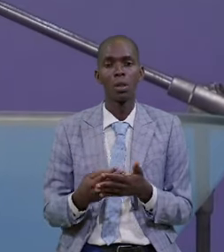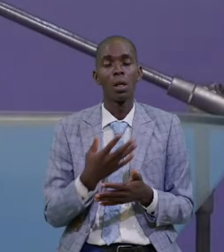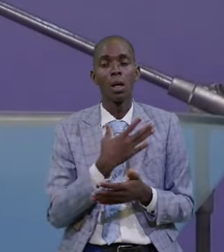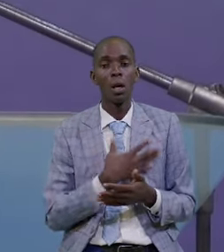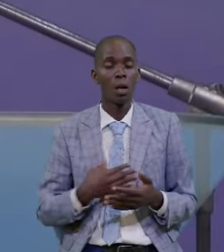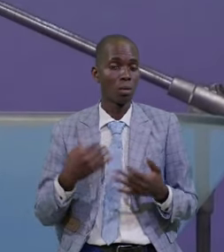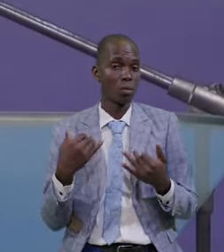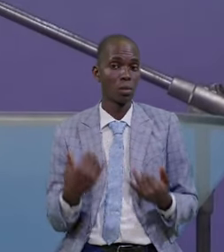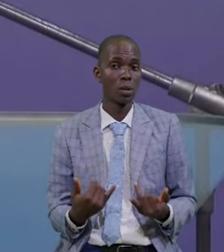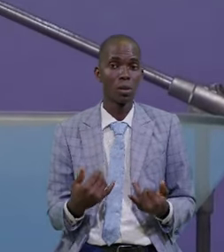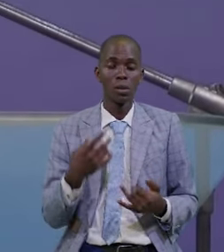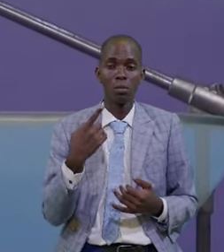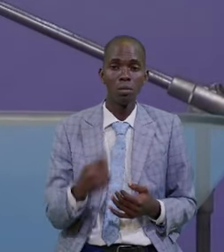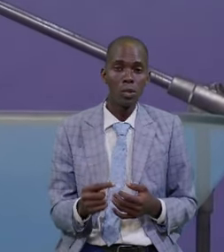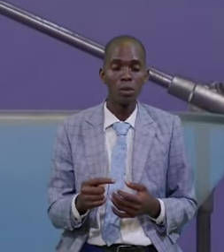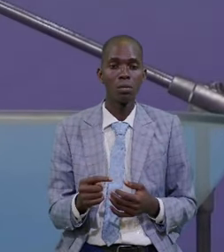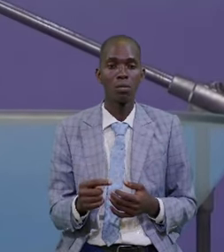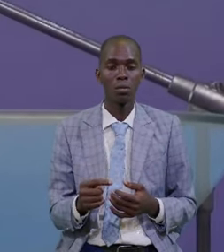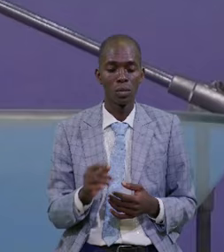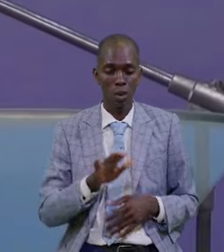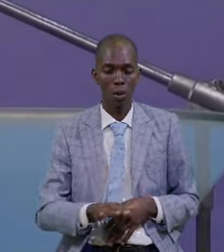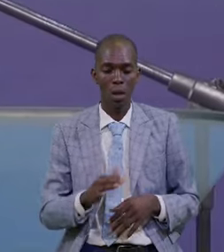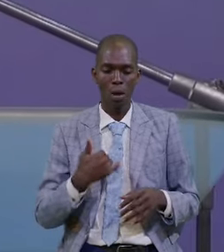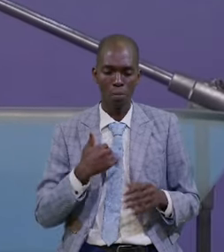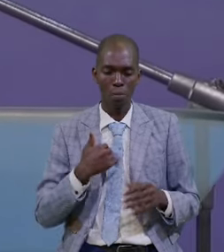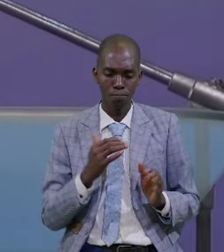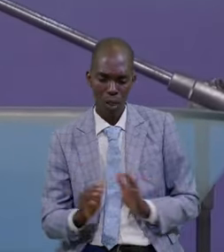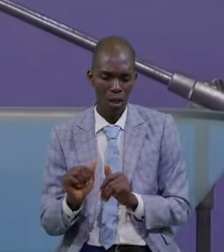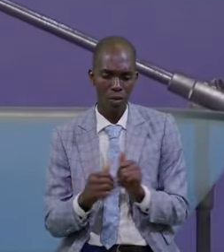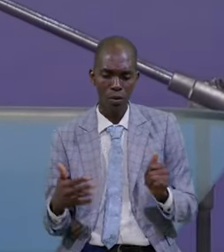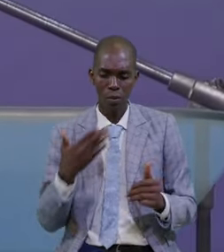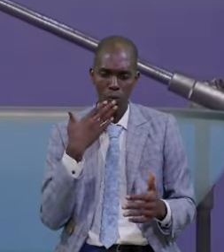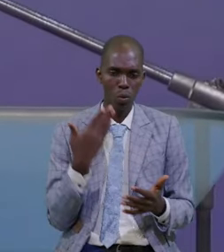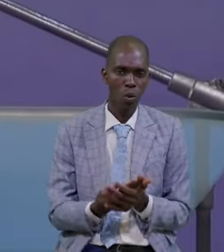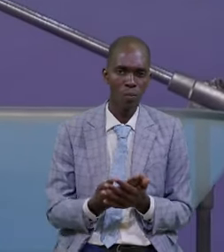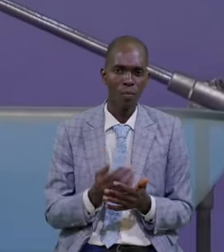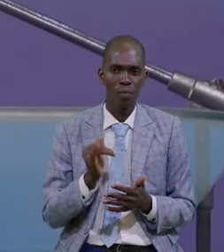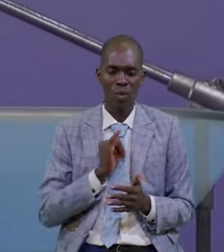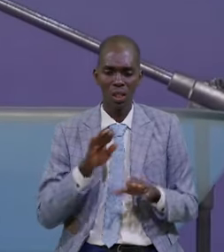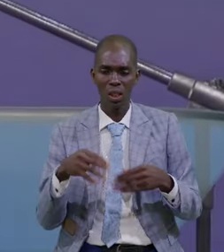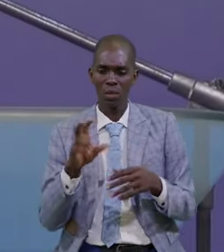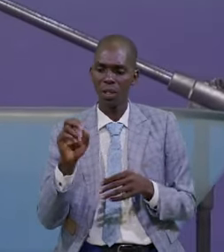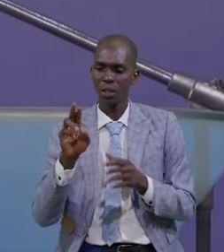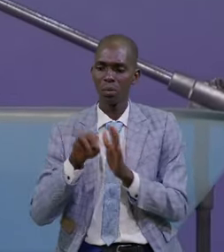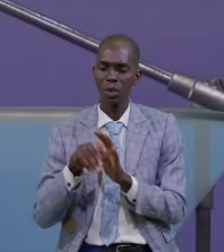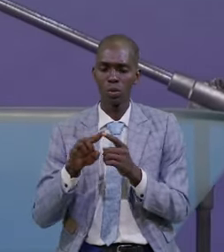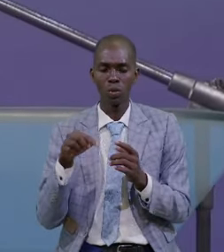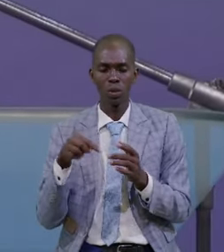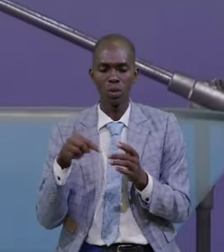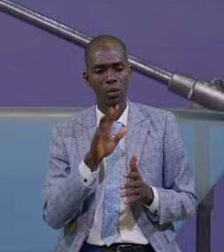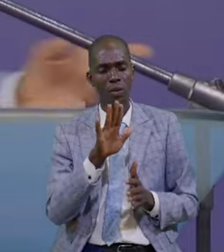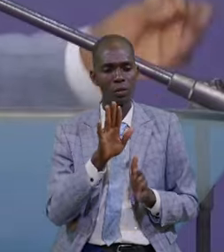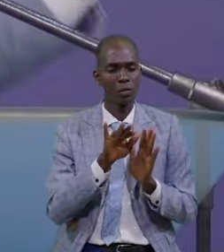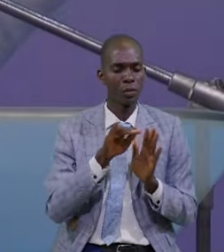know, a well-planned child. "I give 30 minutes to that, I give 15 minutes to that, I give 5 minutes to